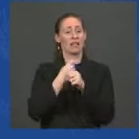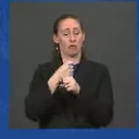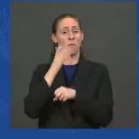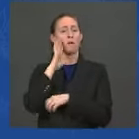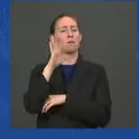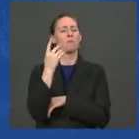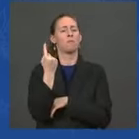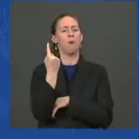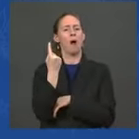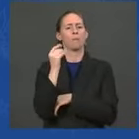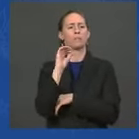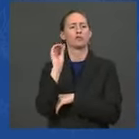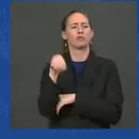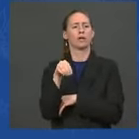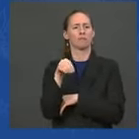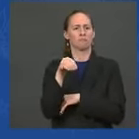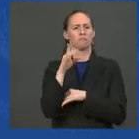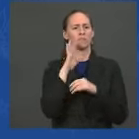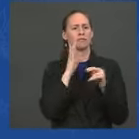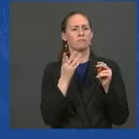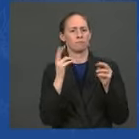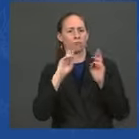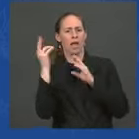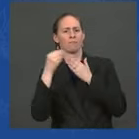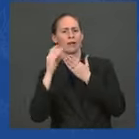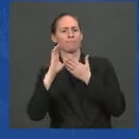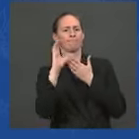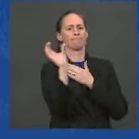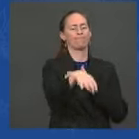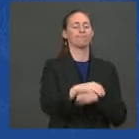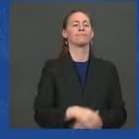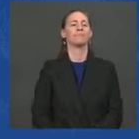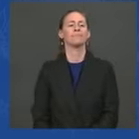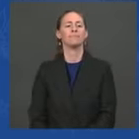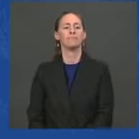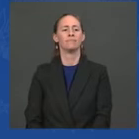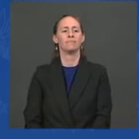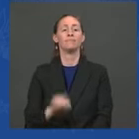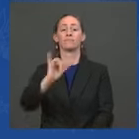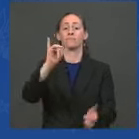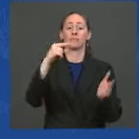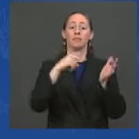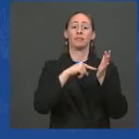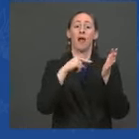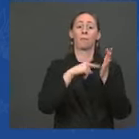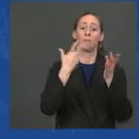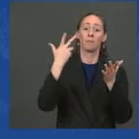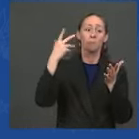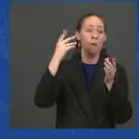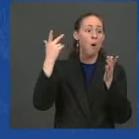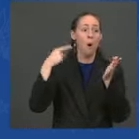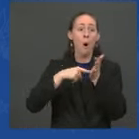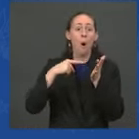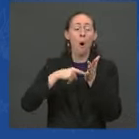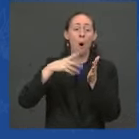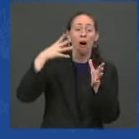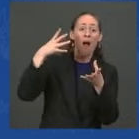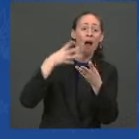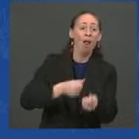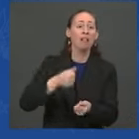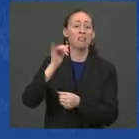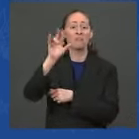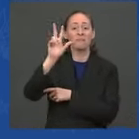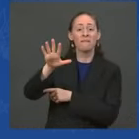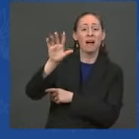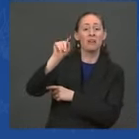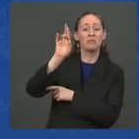bill in terms of adding to the deficit is zero. So when I hear people say it costs $3.5 trillion, and be honest with